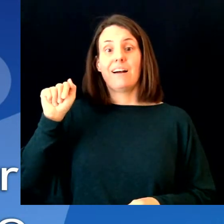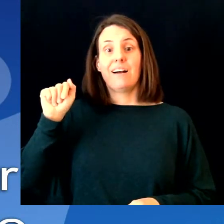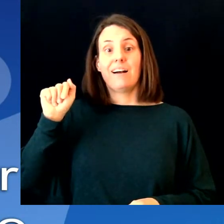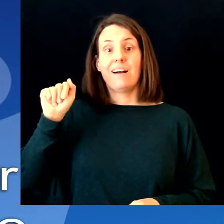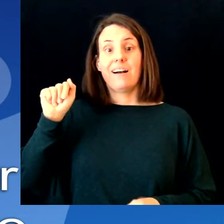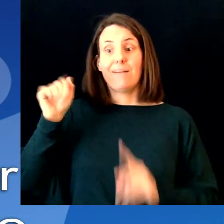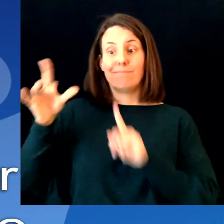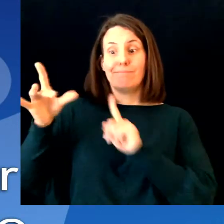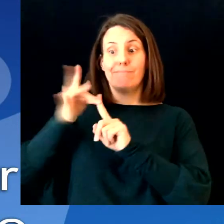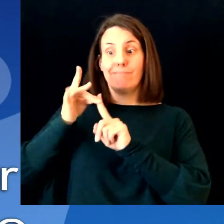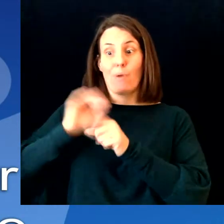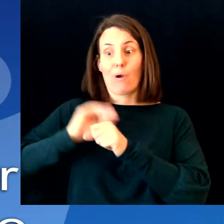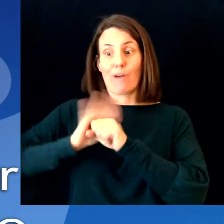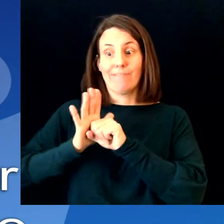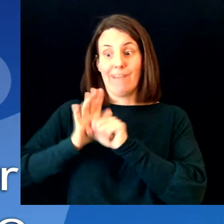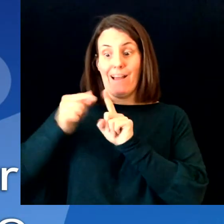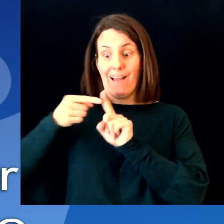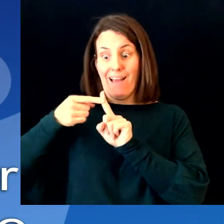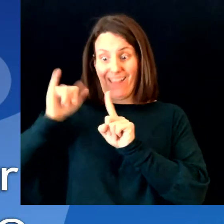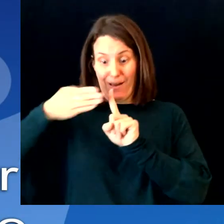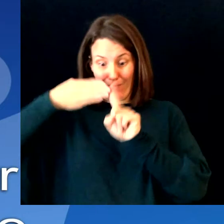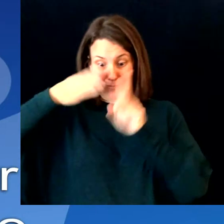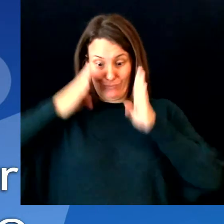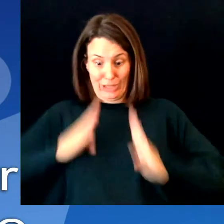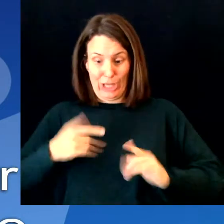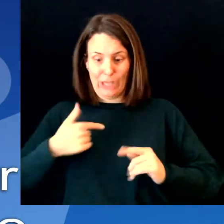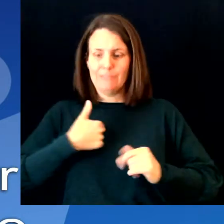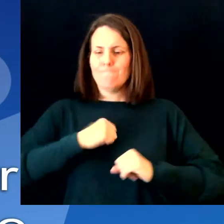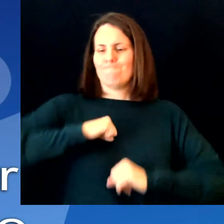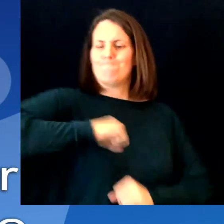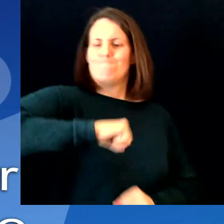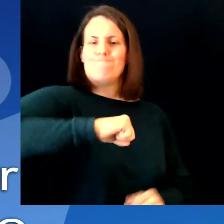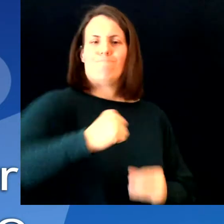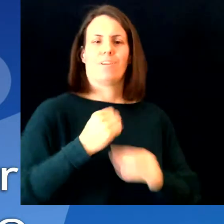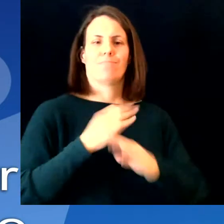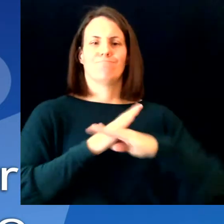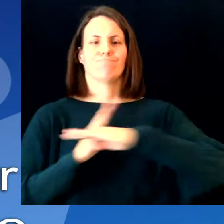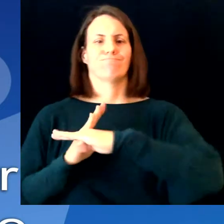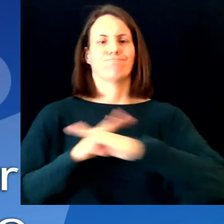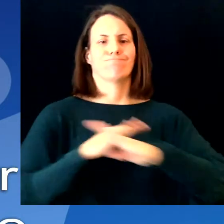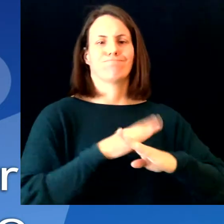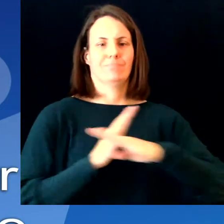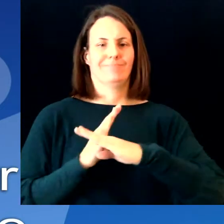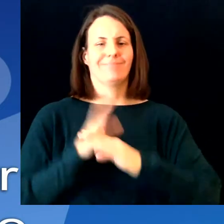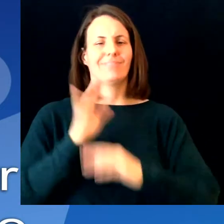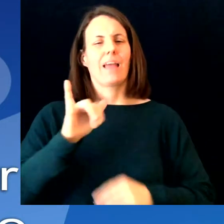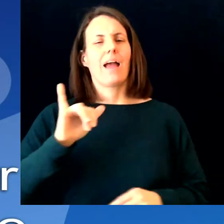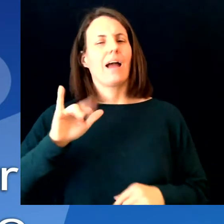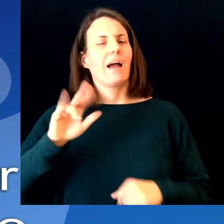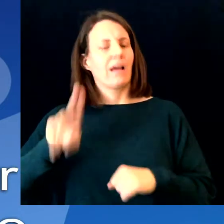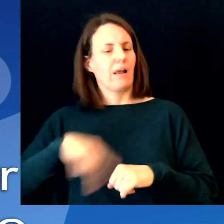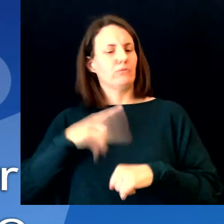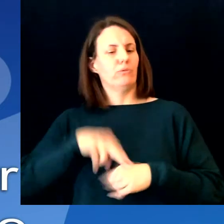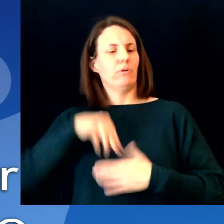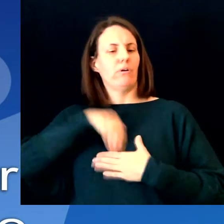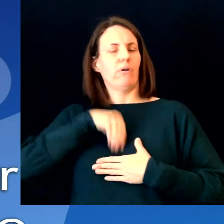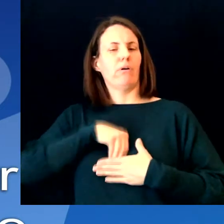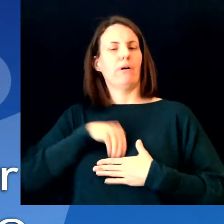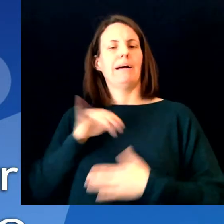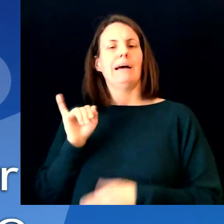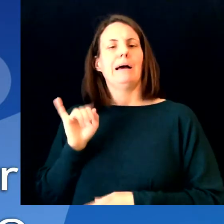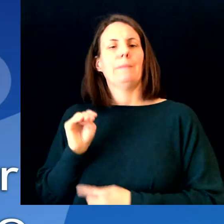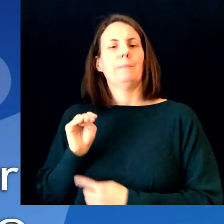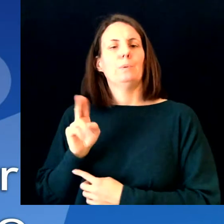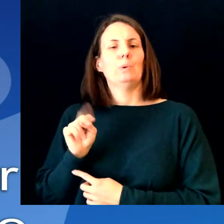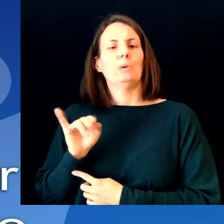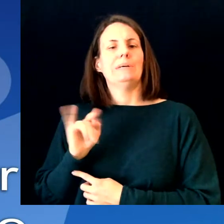and so much natural immunity after the Omicron variant winds down, going to see a chance for this pandemic